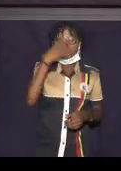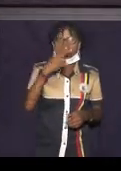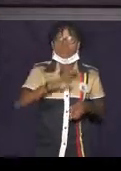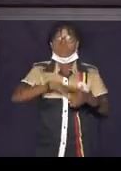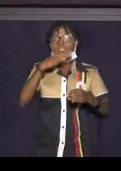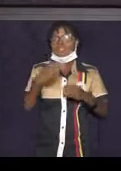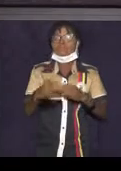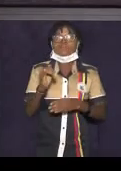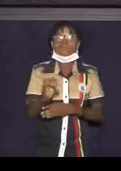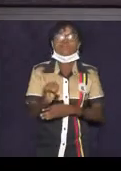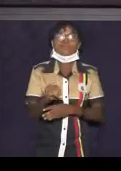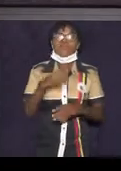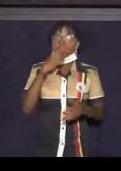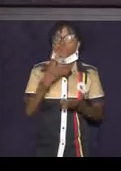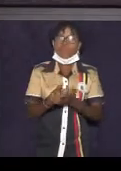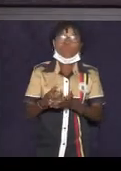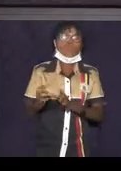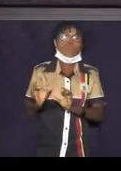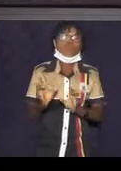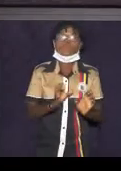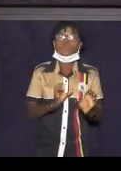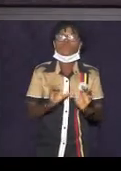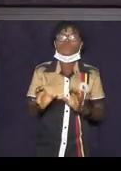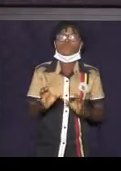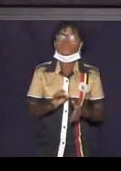totally. Well done.